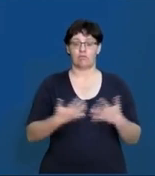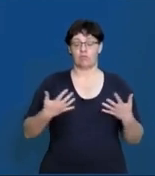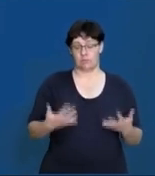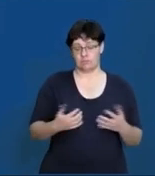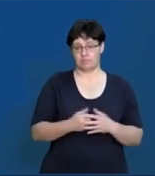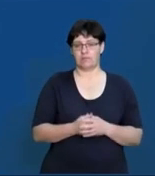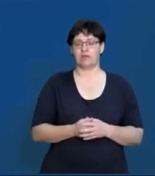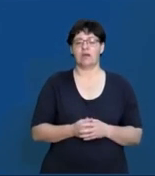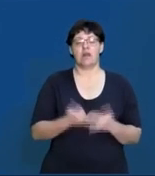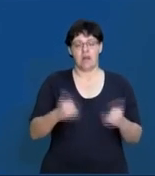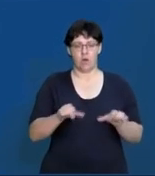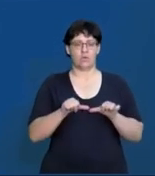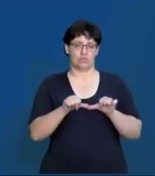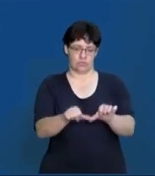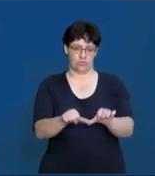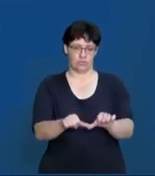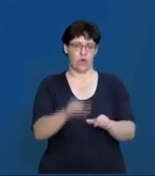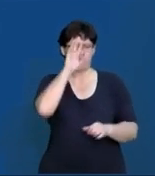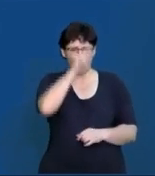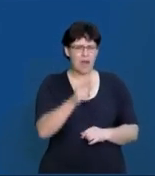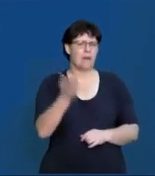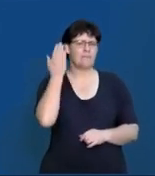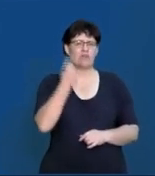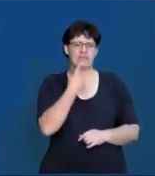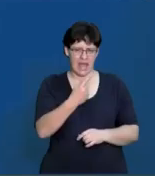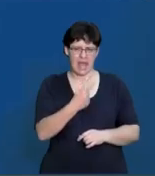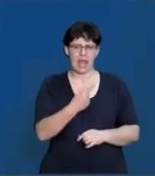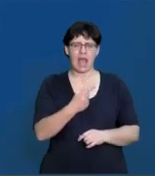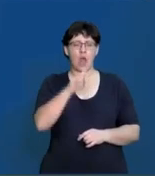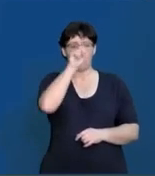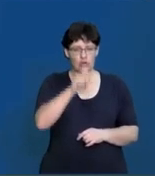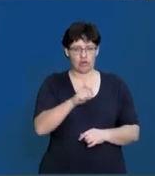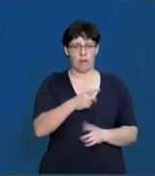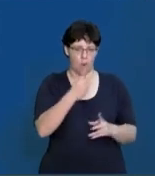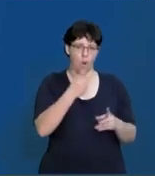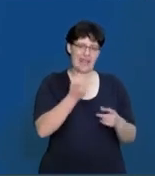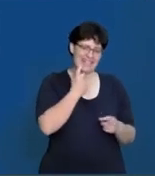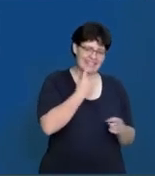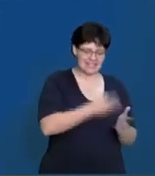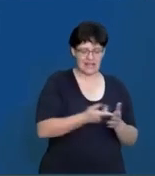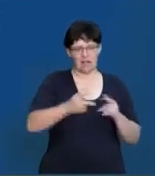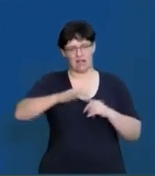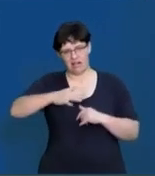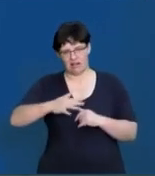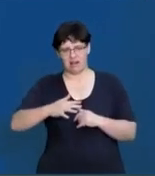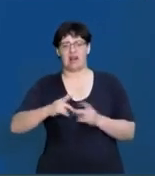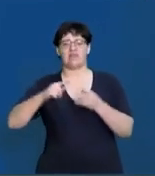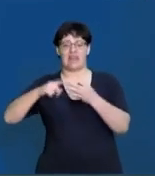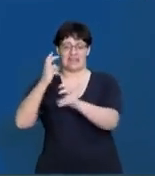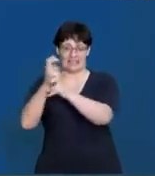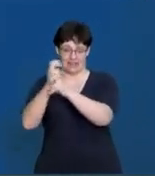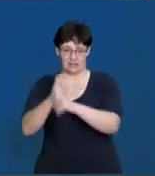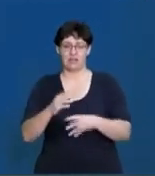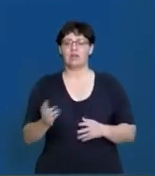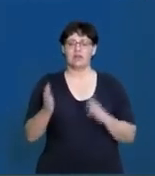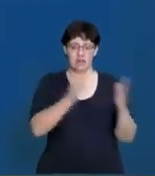there. Right. Now we are continuing. Remember I said our questions are scaffolding. Now we move on